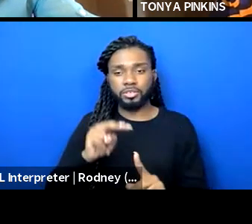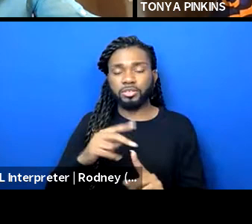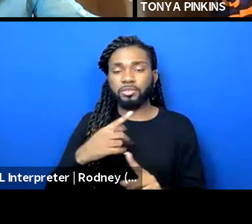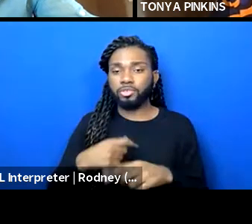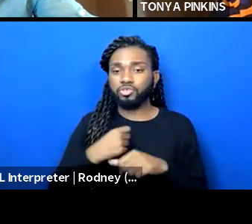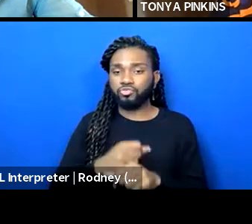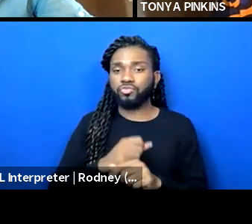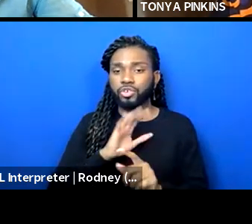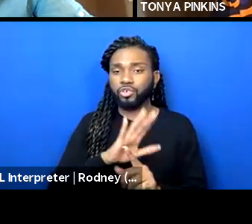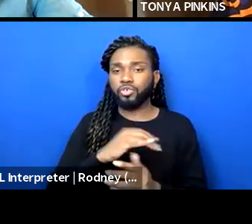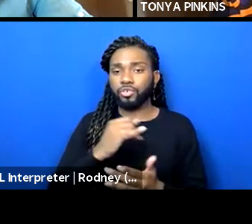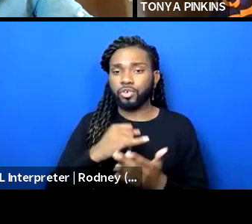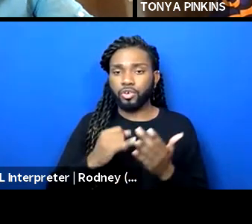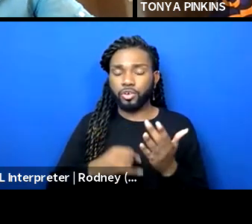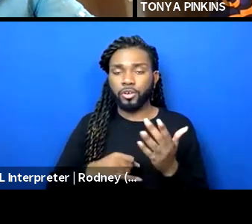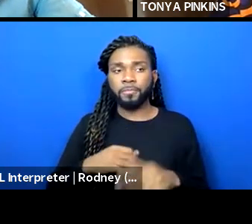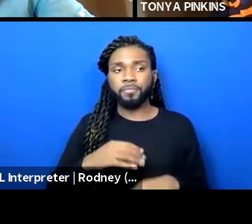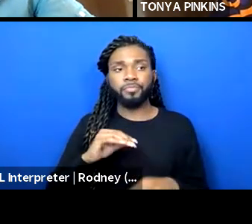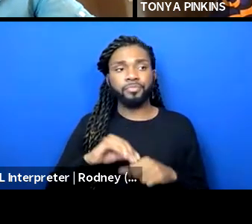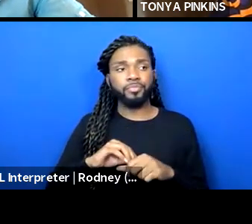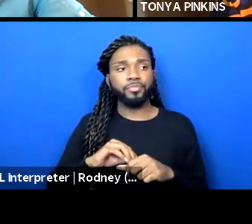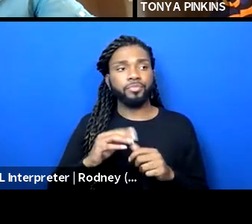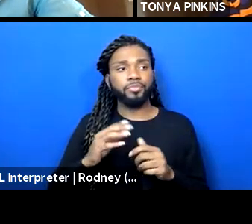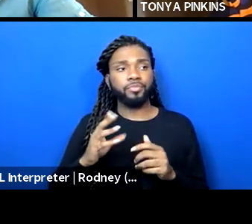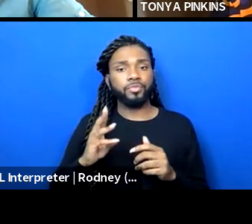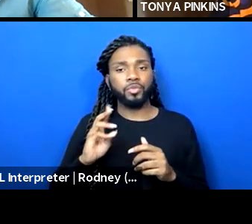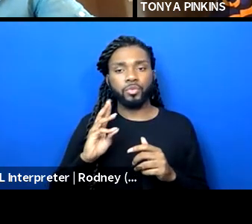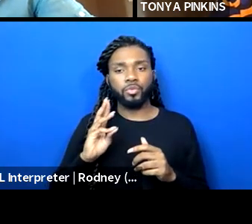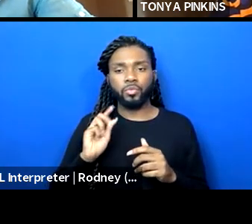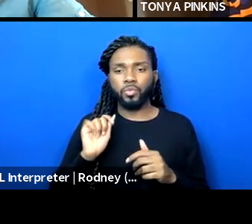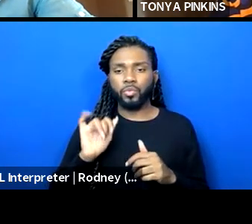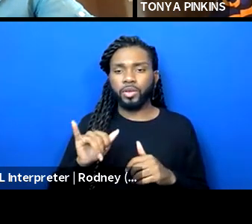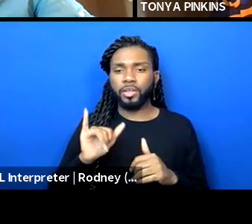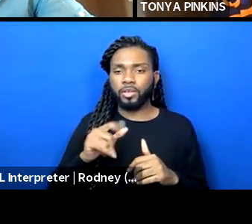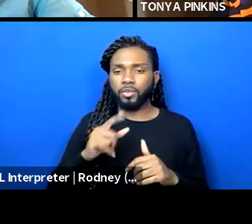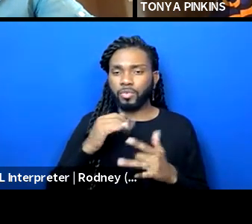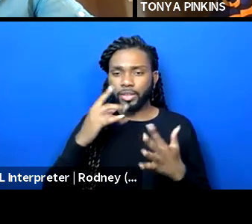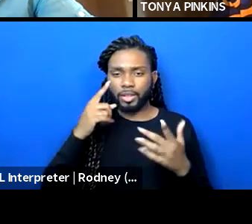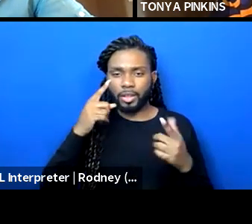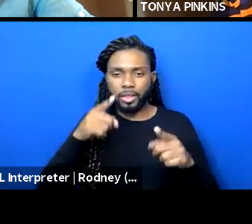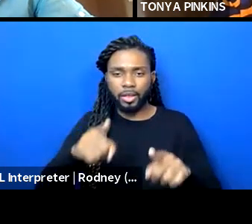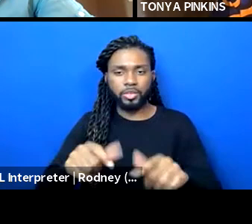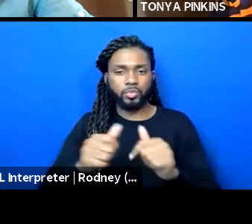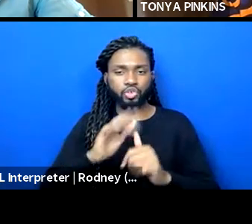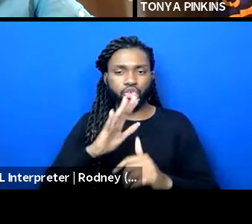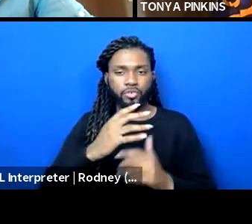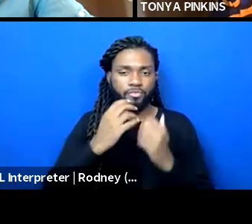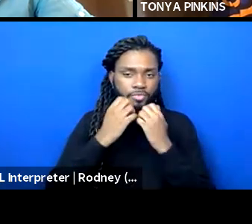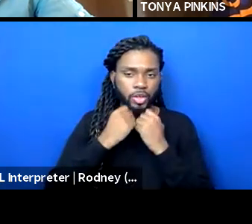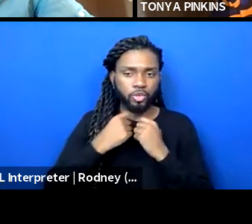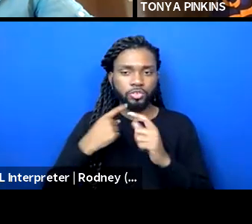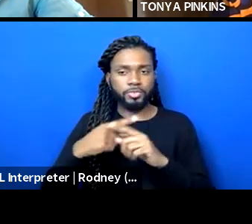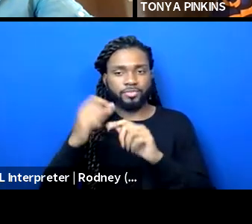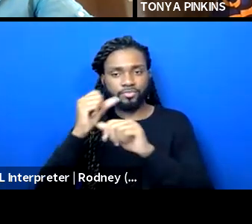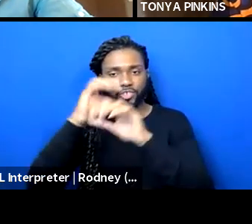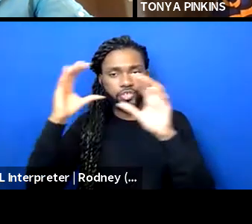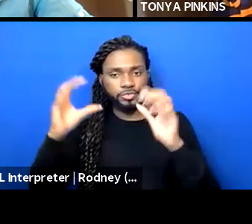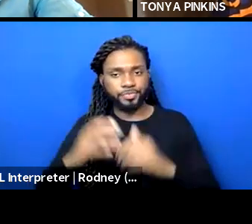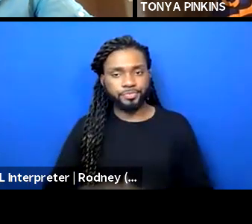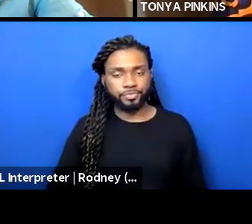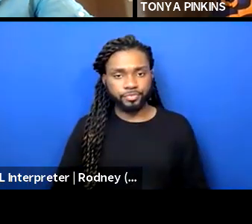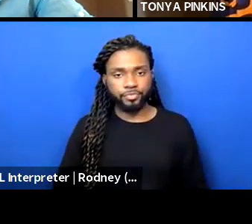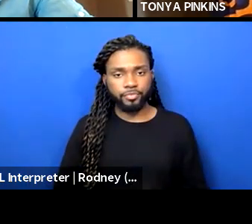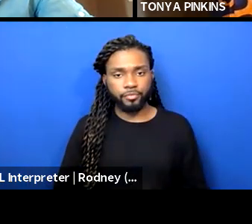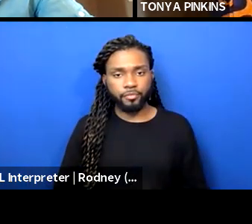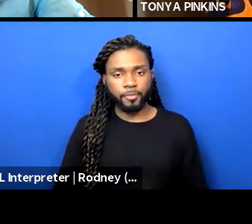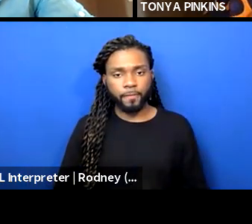her art in a way that aligned with her values and her vision. And I think she's